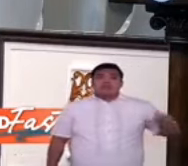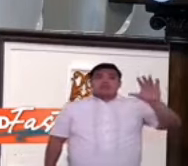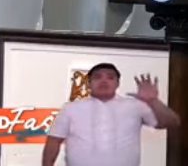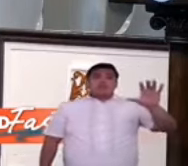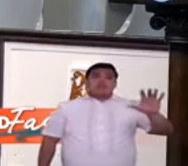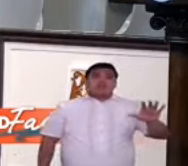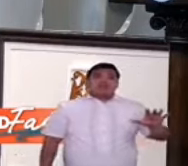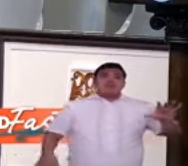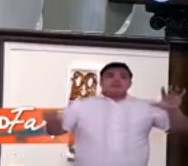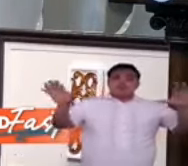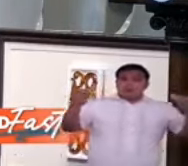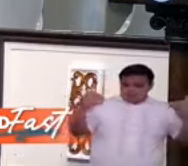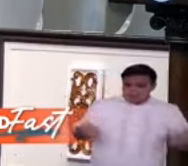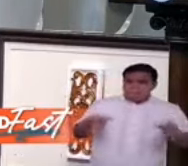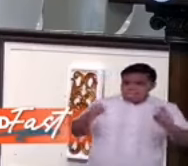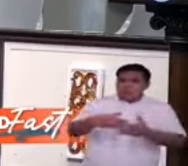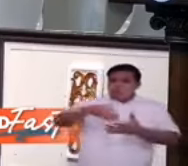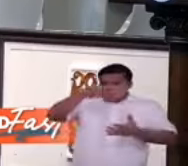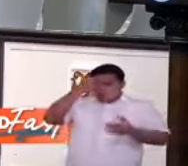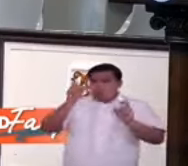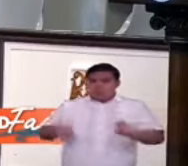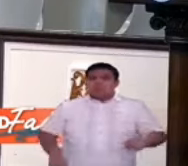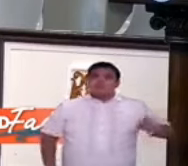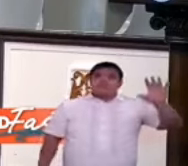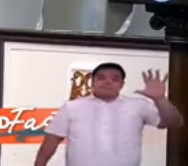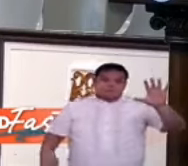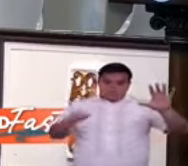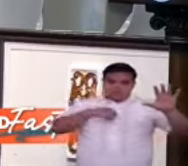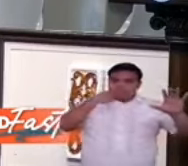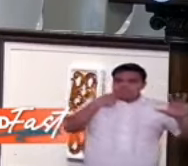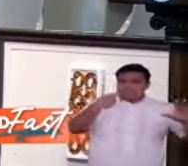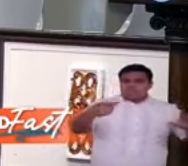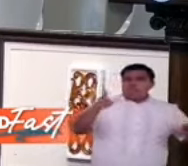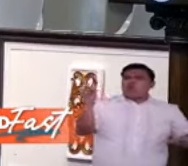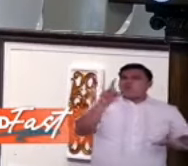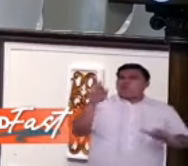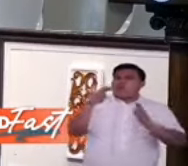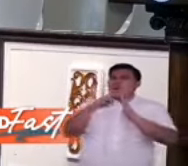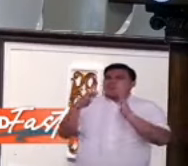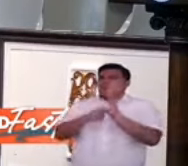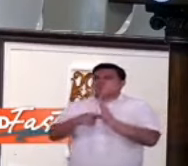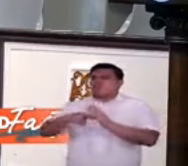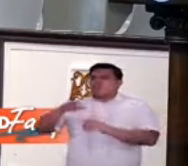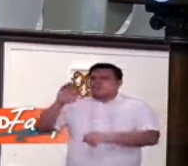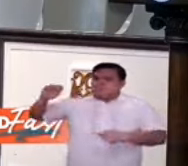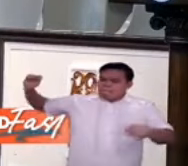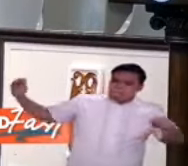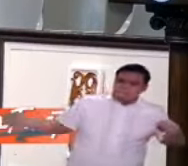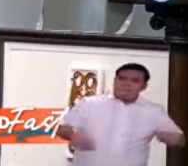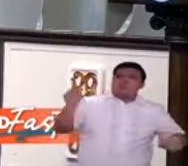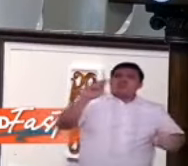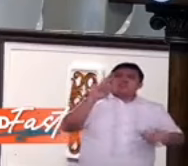Those are the two basic things that we need to learn. Now here, as I said, what are the rules for chastisement? How do you